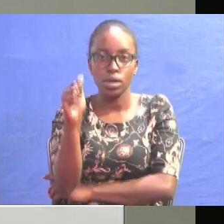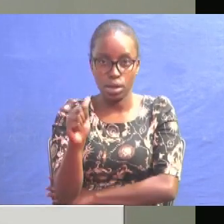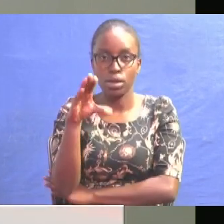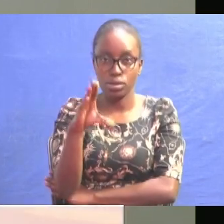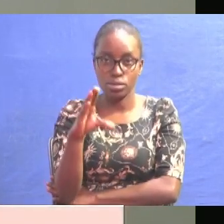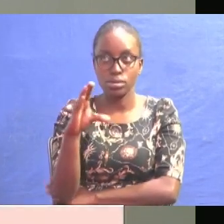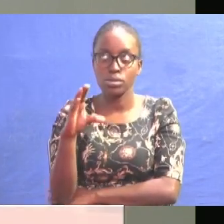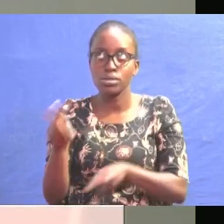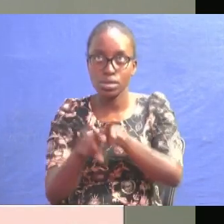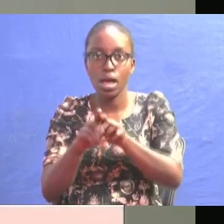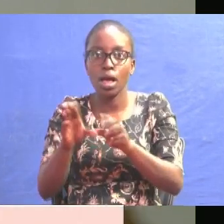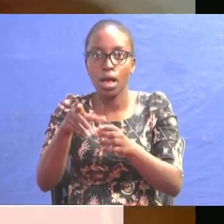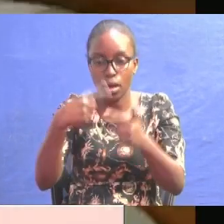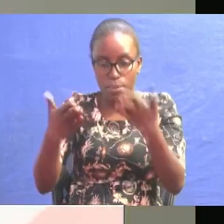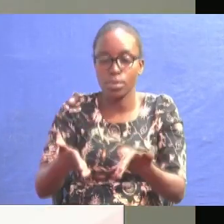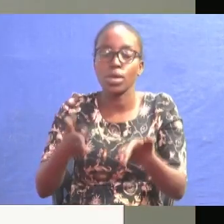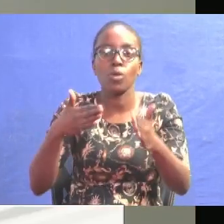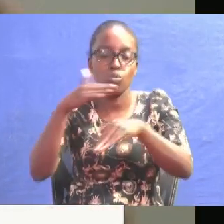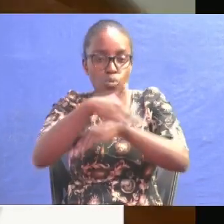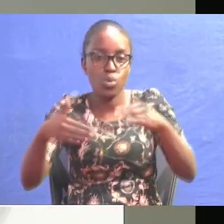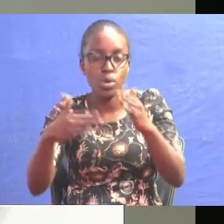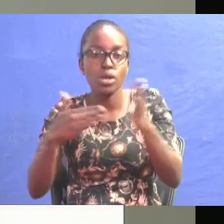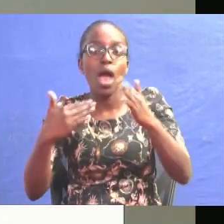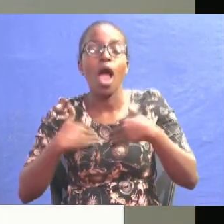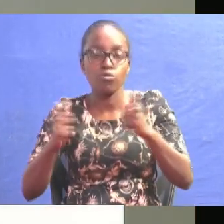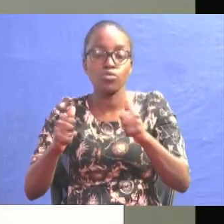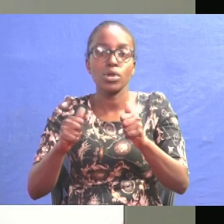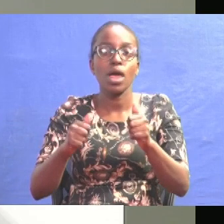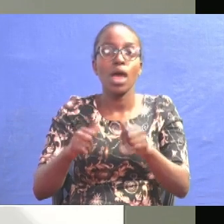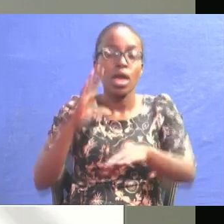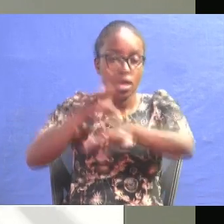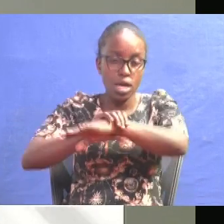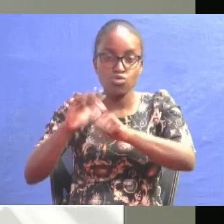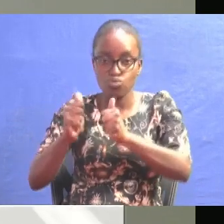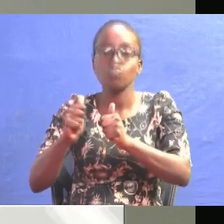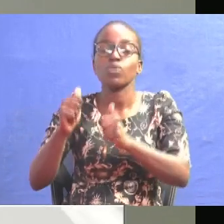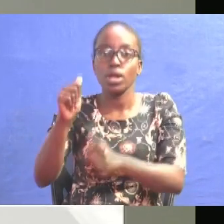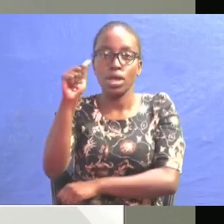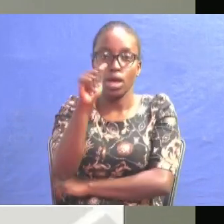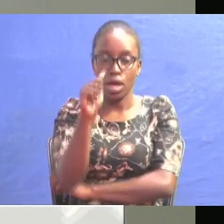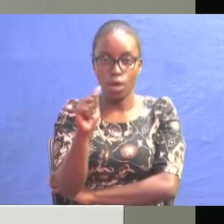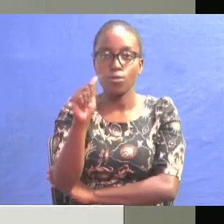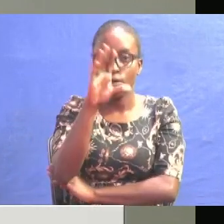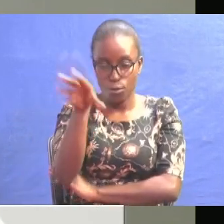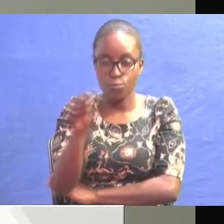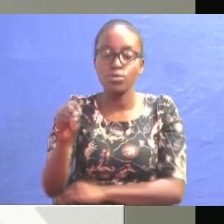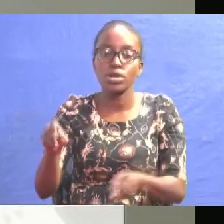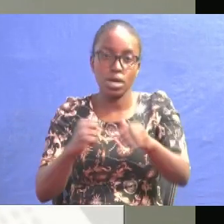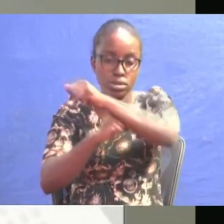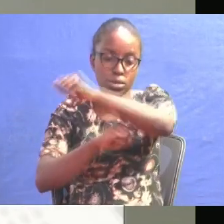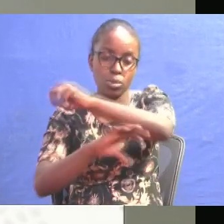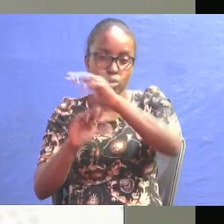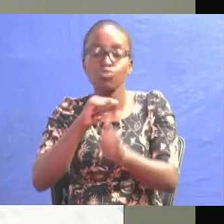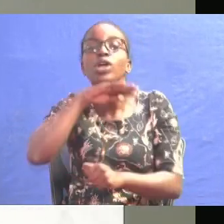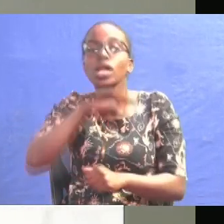right now it's just a matter of going to mobilize for the other Africa state to support the fight for right on Raila Amolo